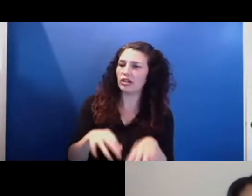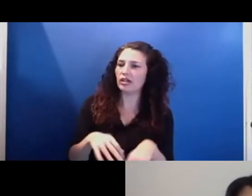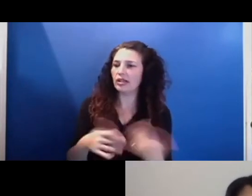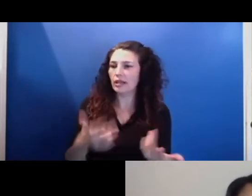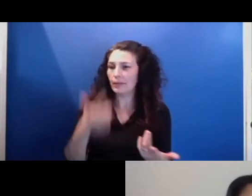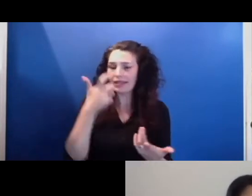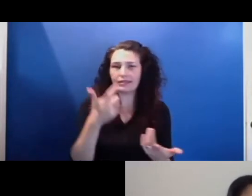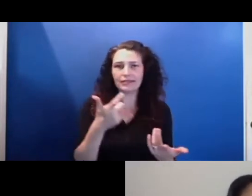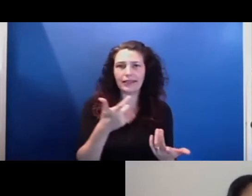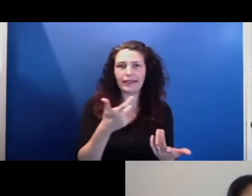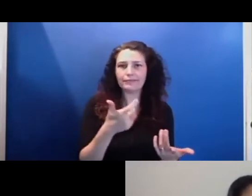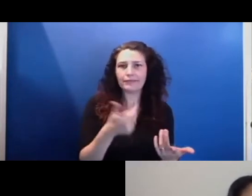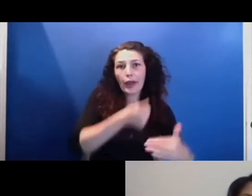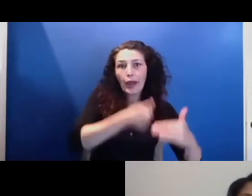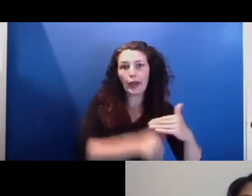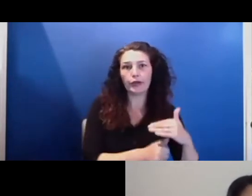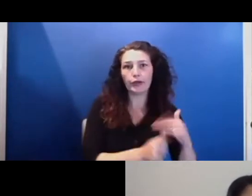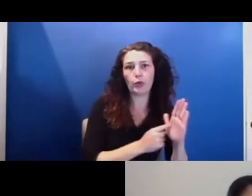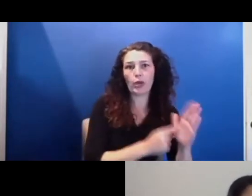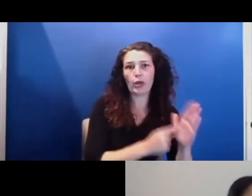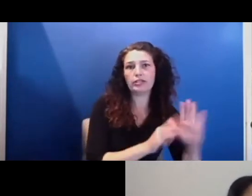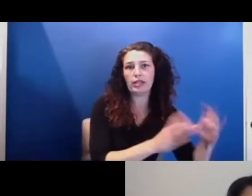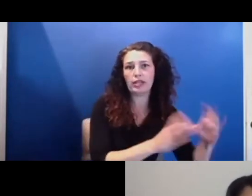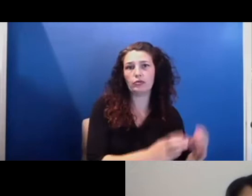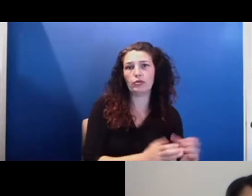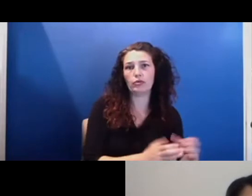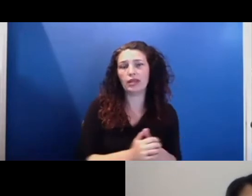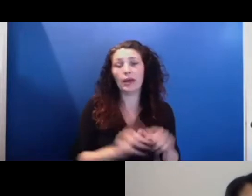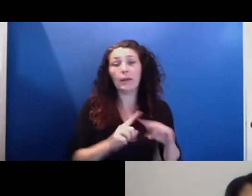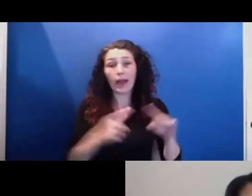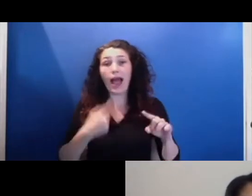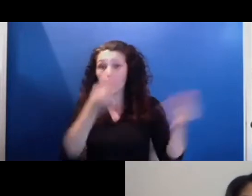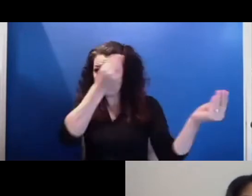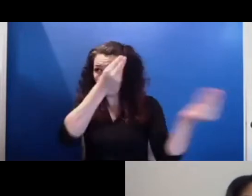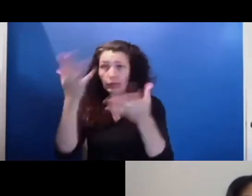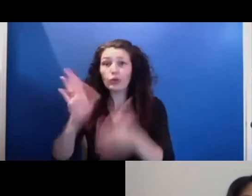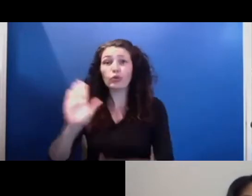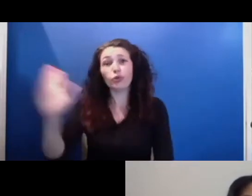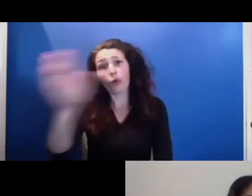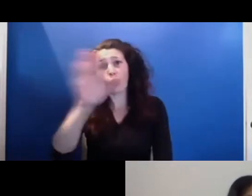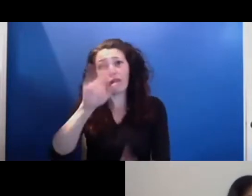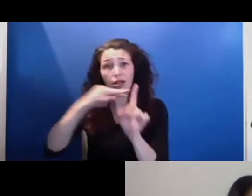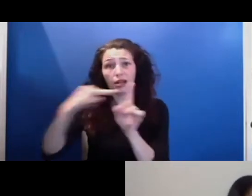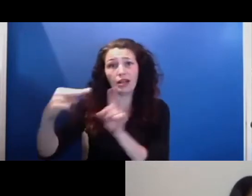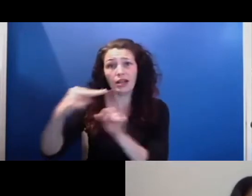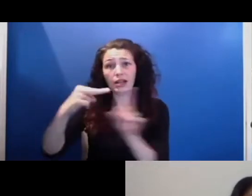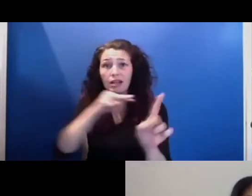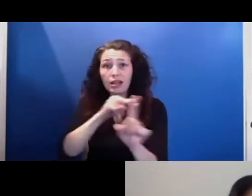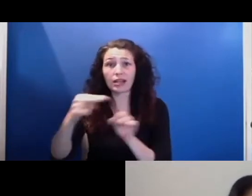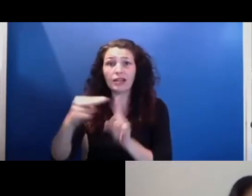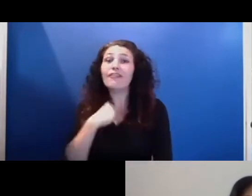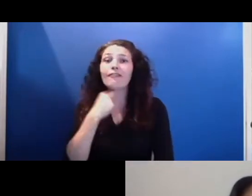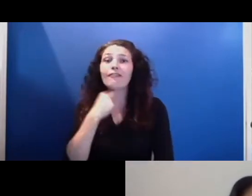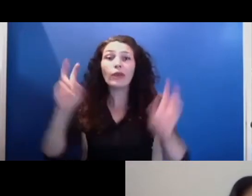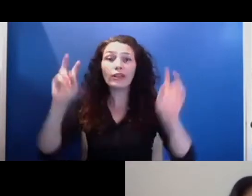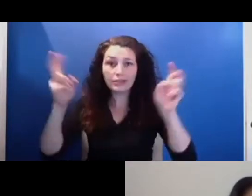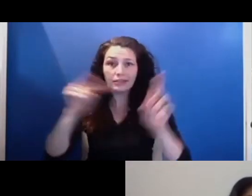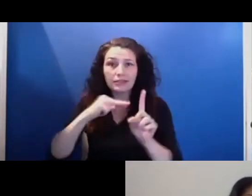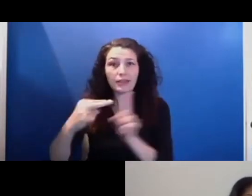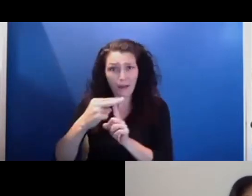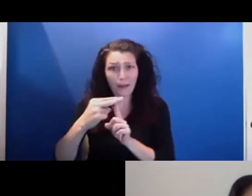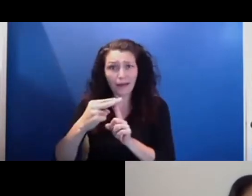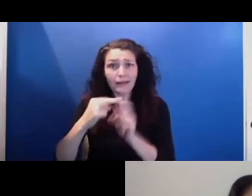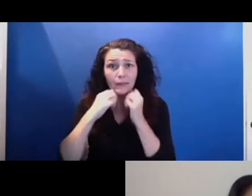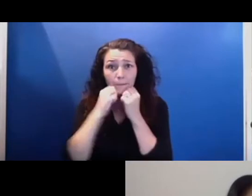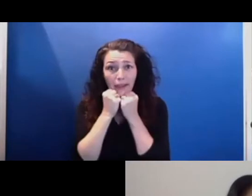your voice does matter. Use your voice. Your voice is your power. And so eventually, after going to